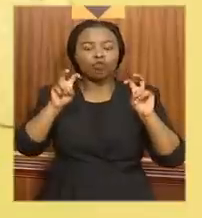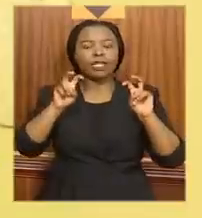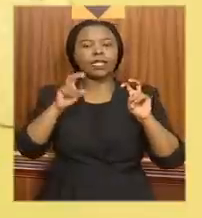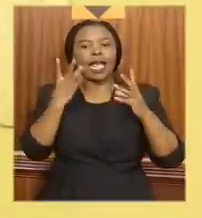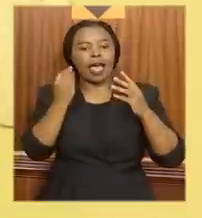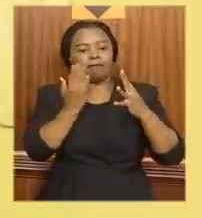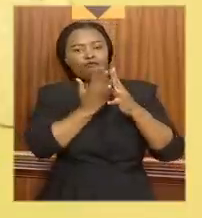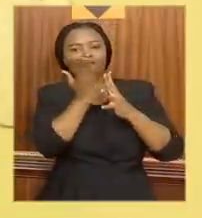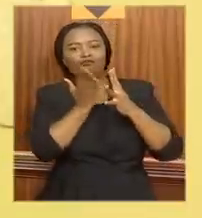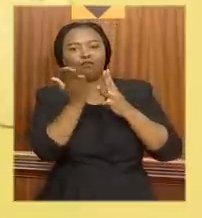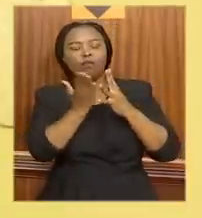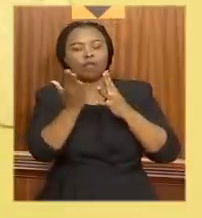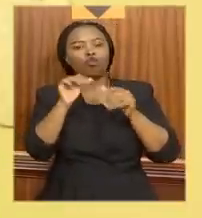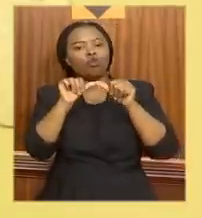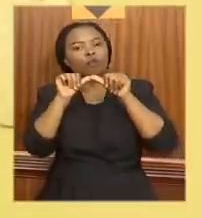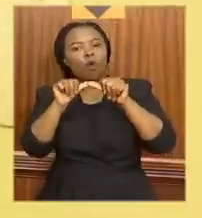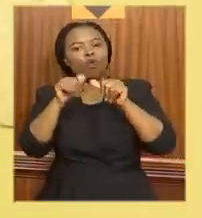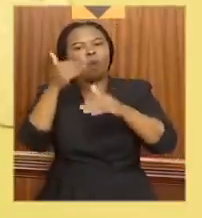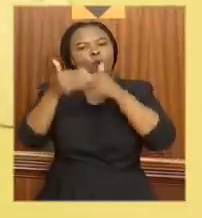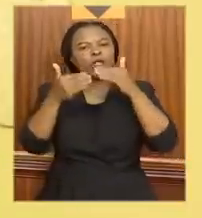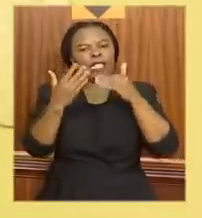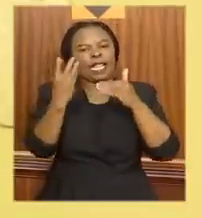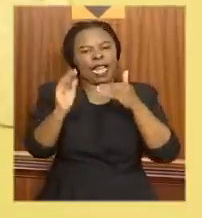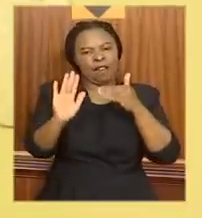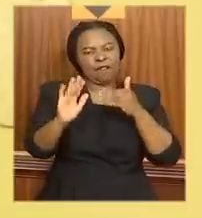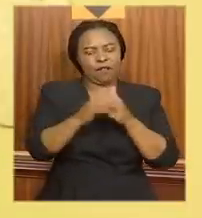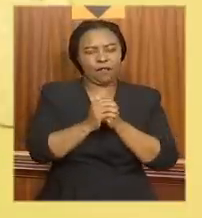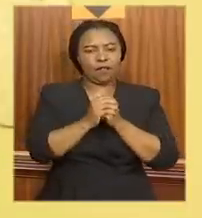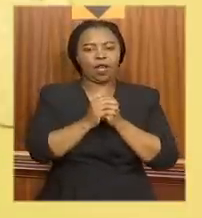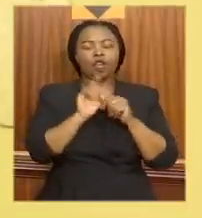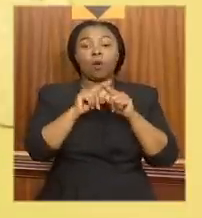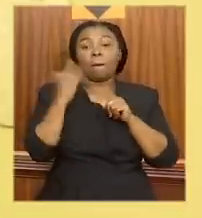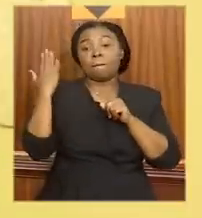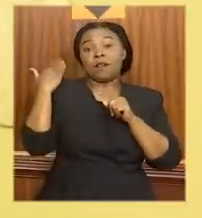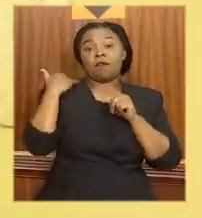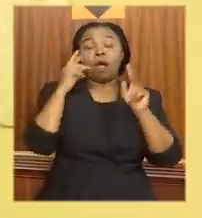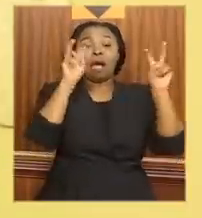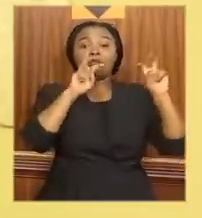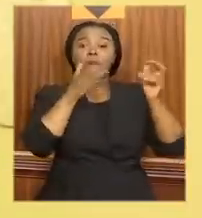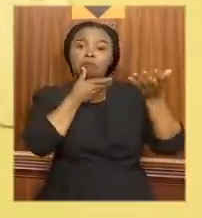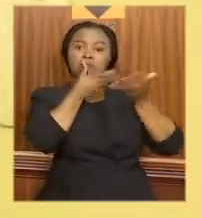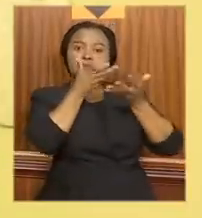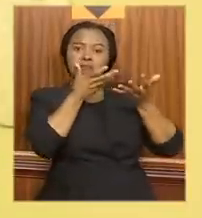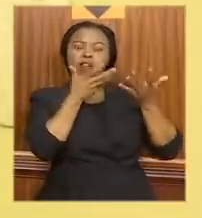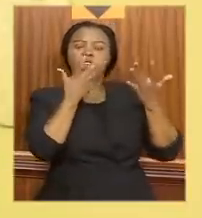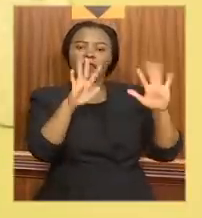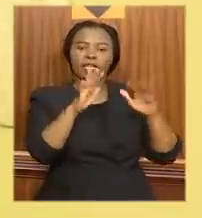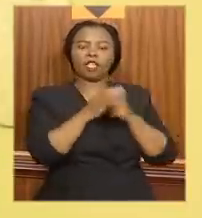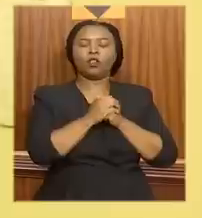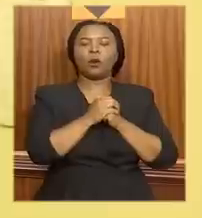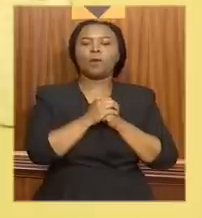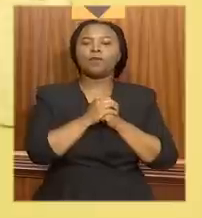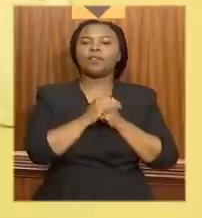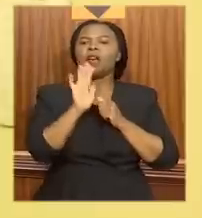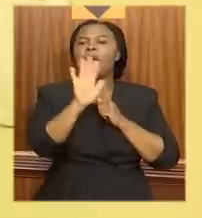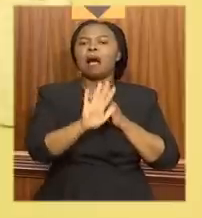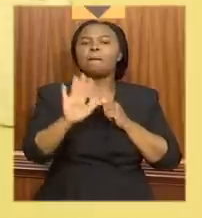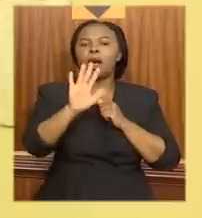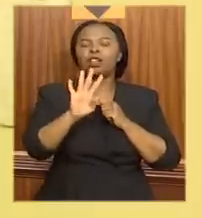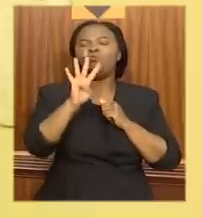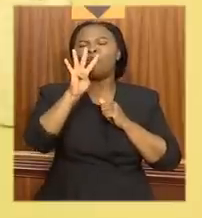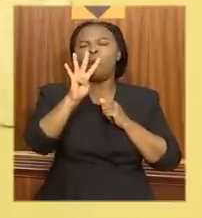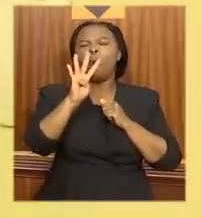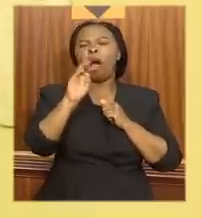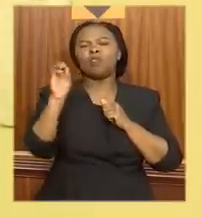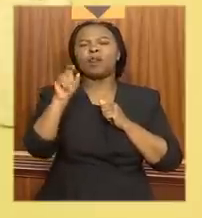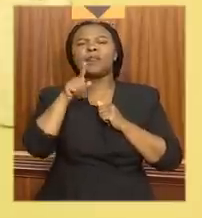We have spoken in the past about Eskom's huge debt, which stands at close on to 400 billion